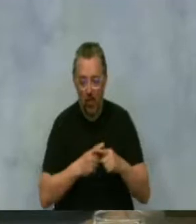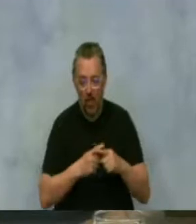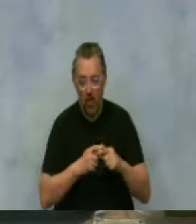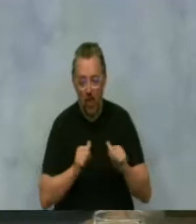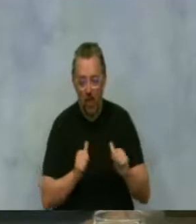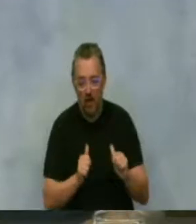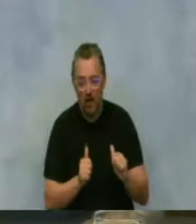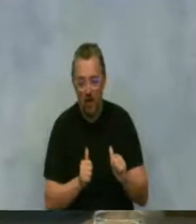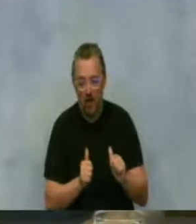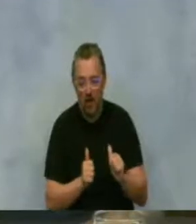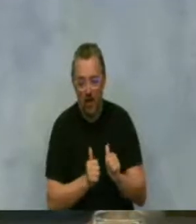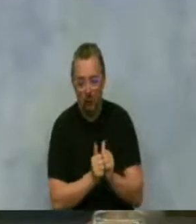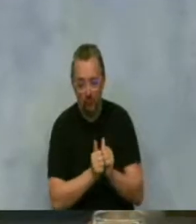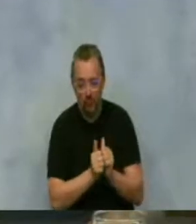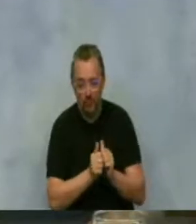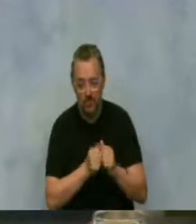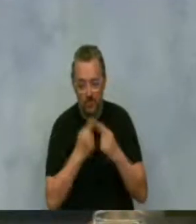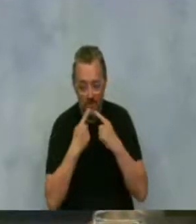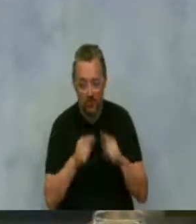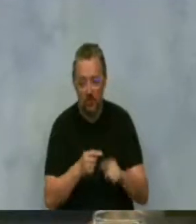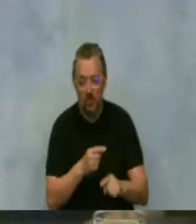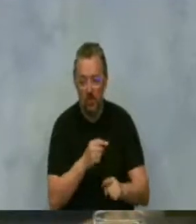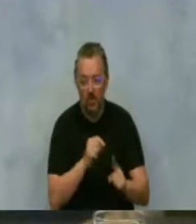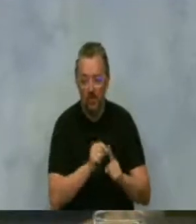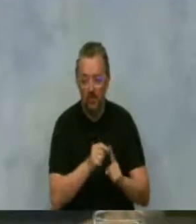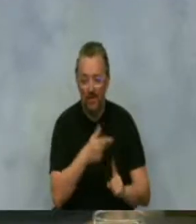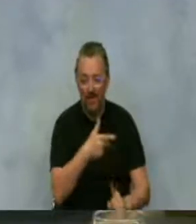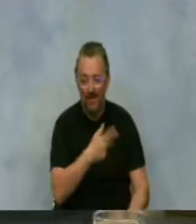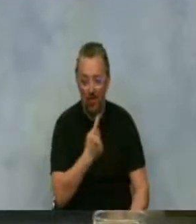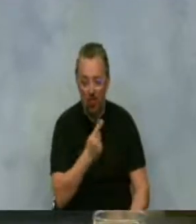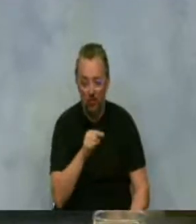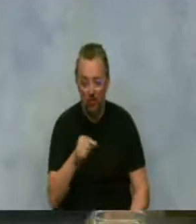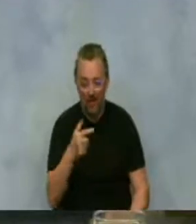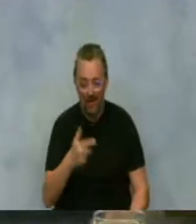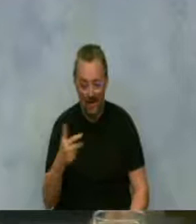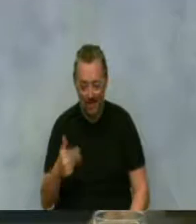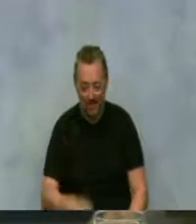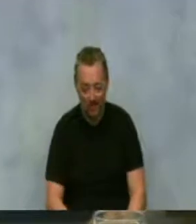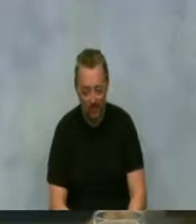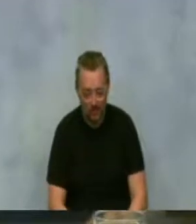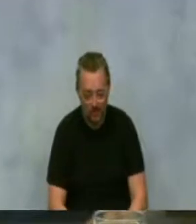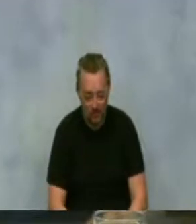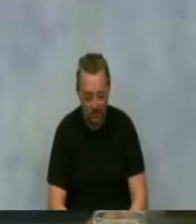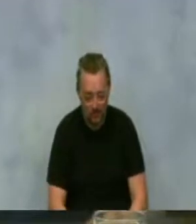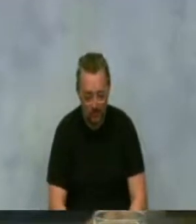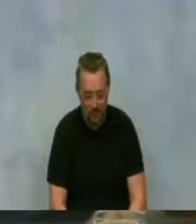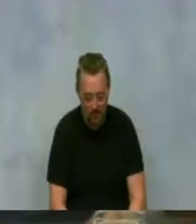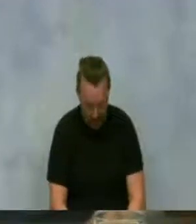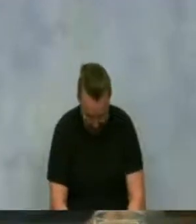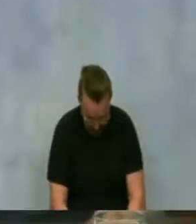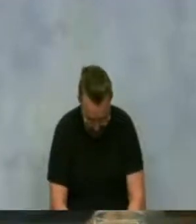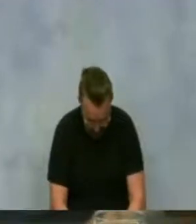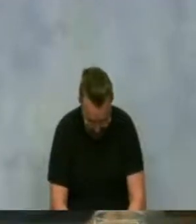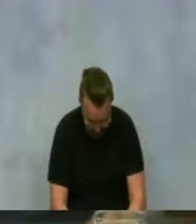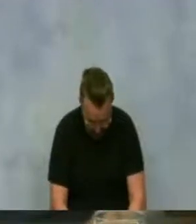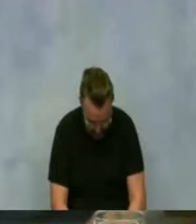21 to 22, and that's in pages 81 to 88. And I'm going to ask Annette Finnan to deal with this one.